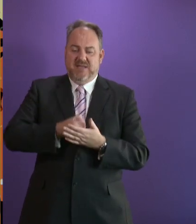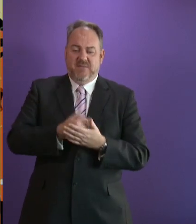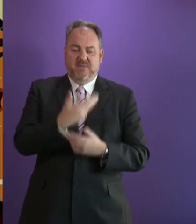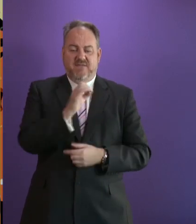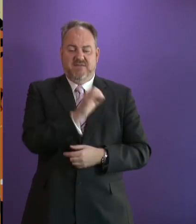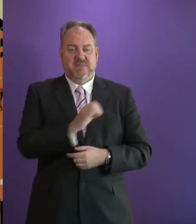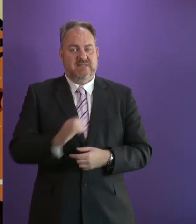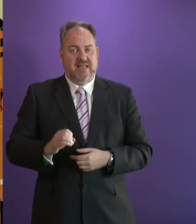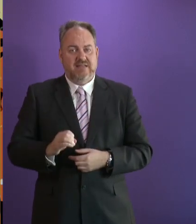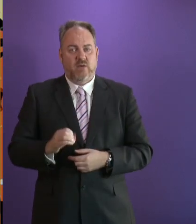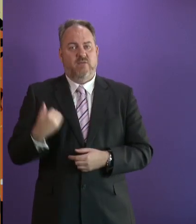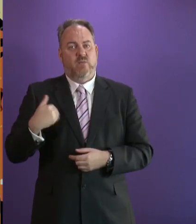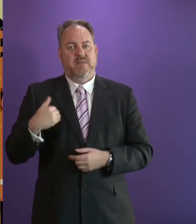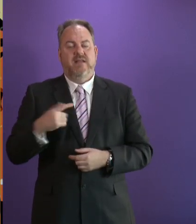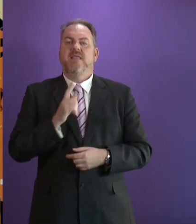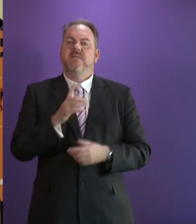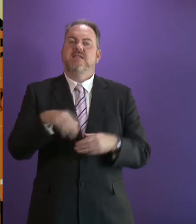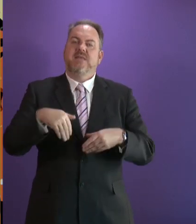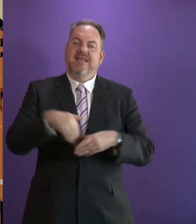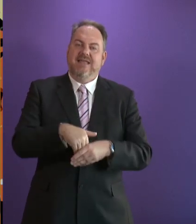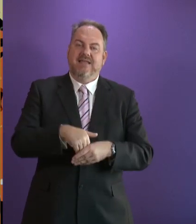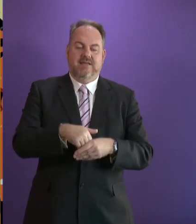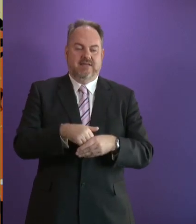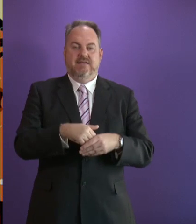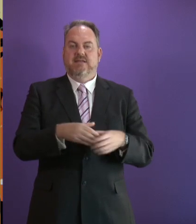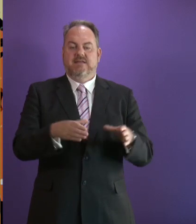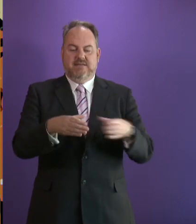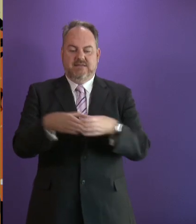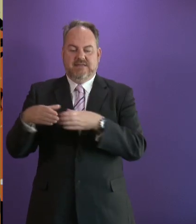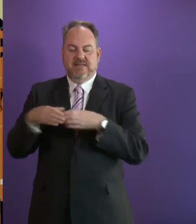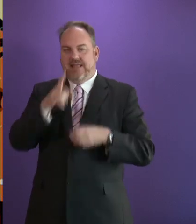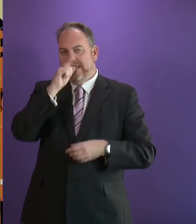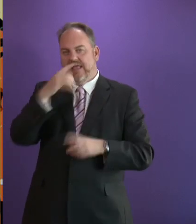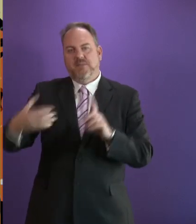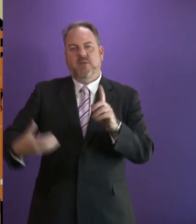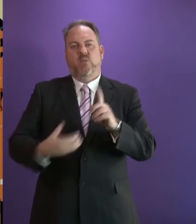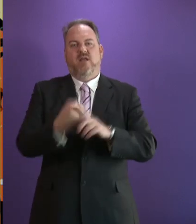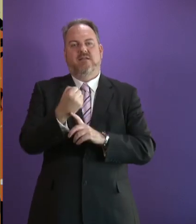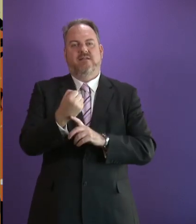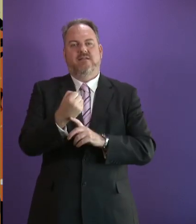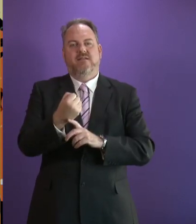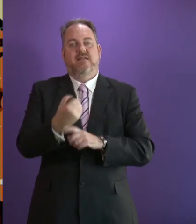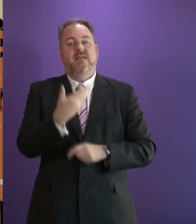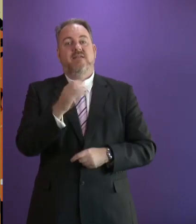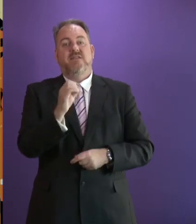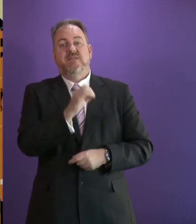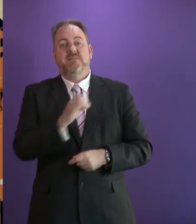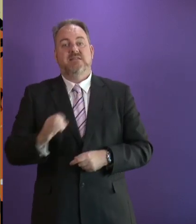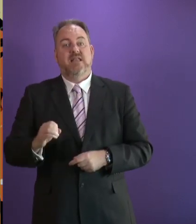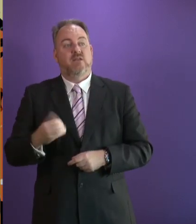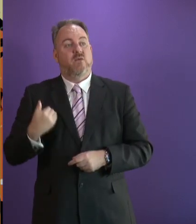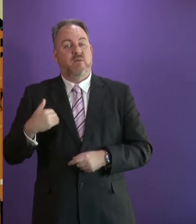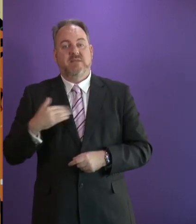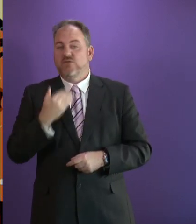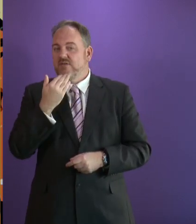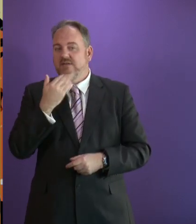absolutely have to be in winnable seats. I don't think that having 50% of candidates women is enough. I